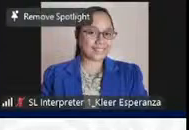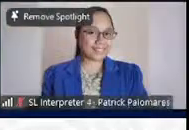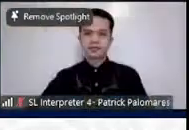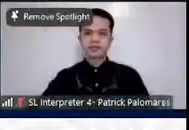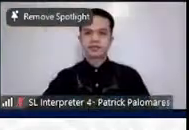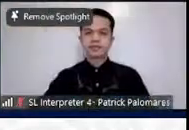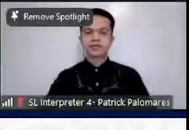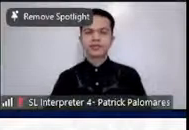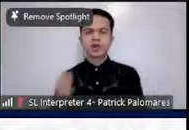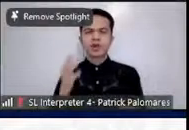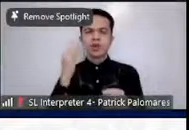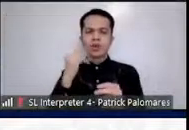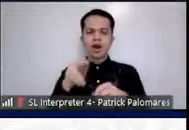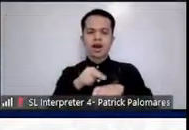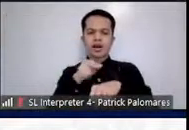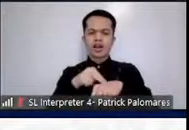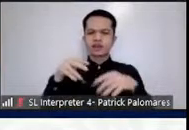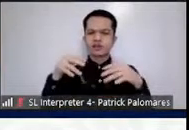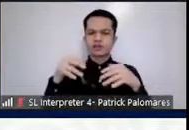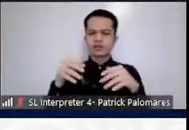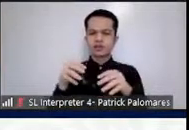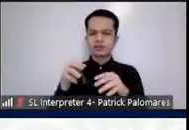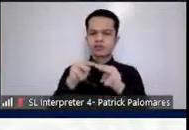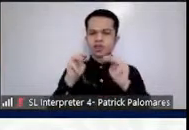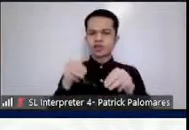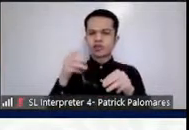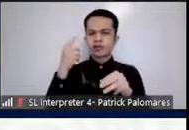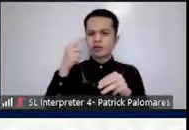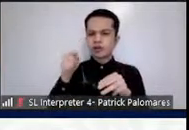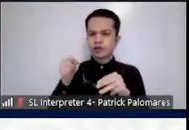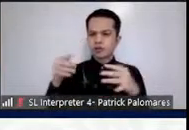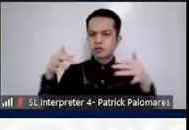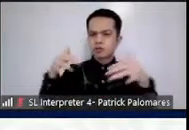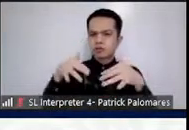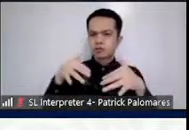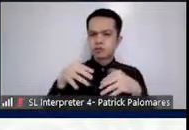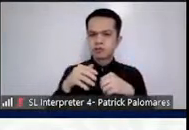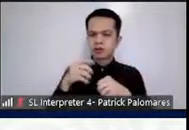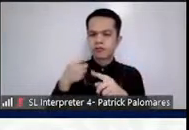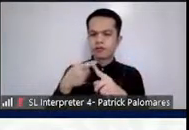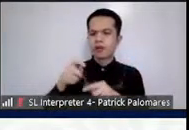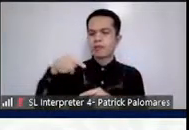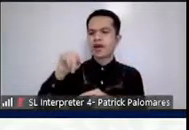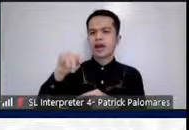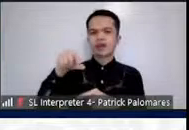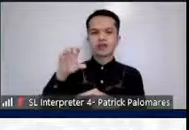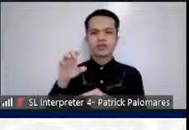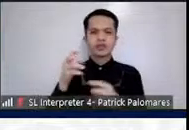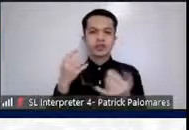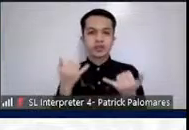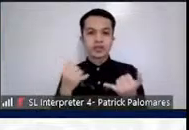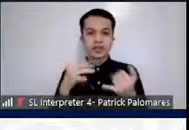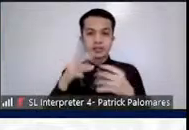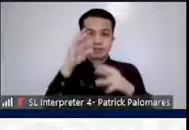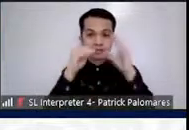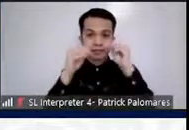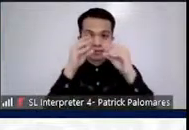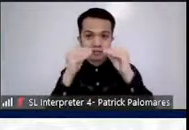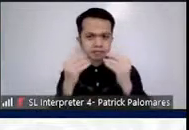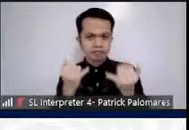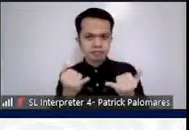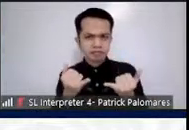Why is the National Museum hosting the 9th session of PIQC? What are we going to learn from today's